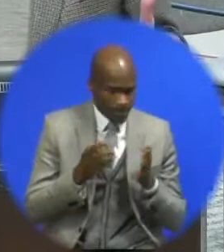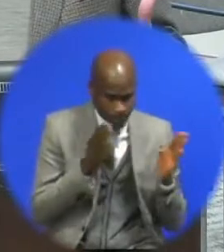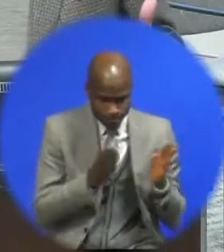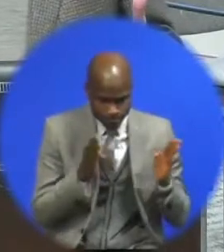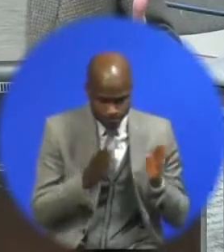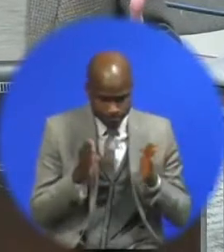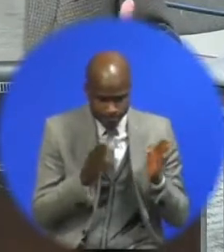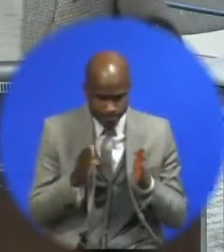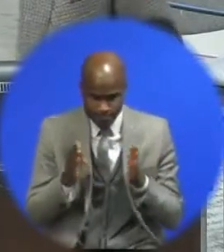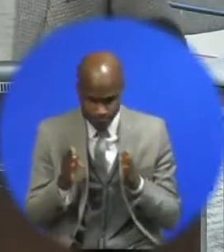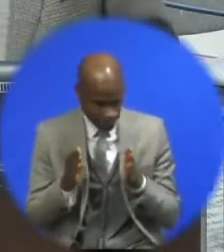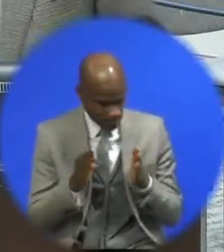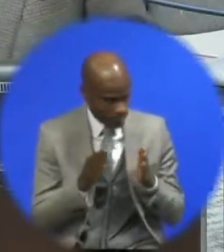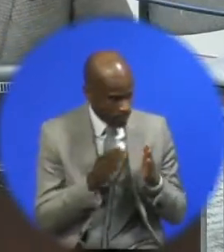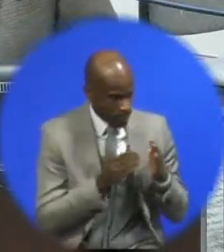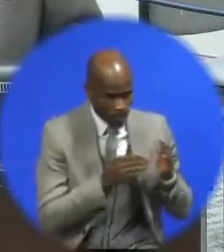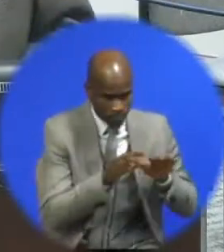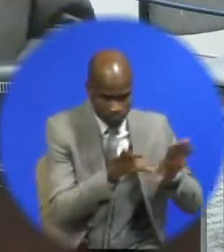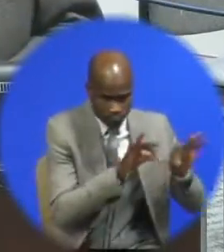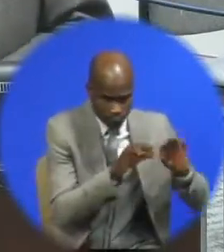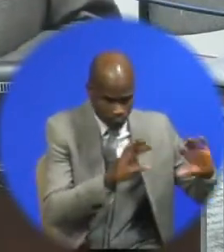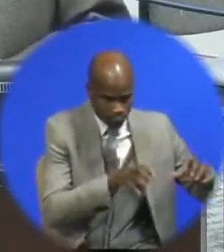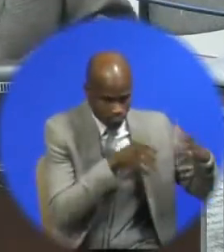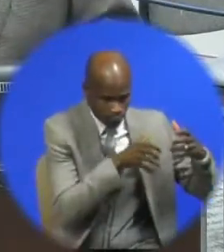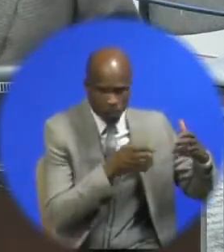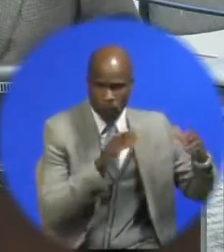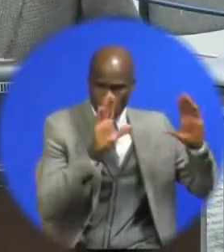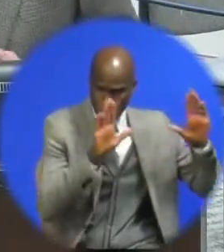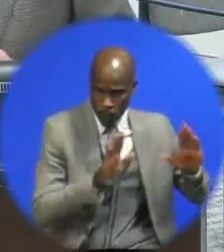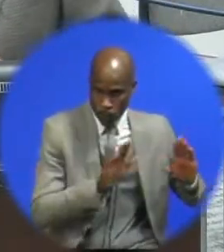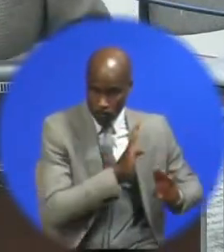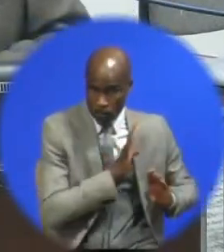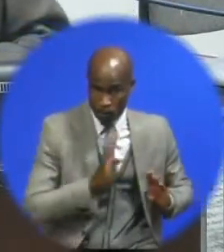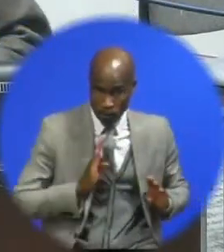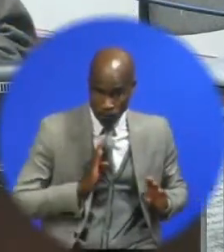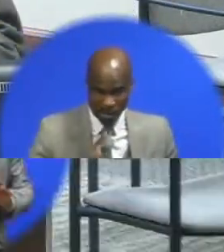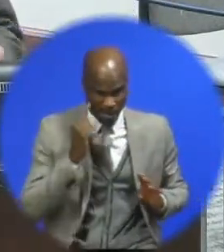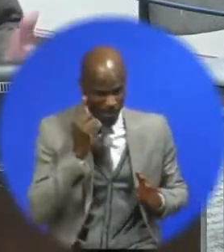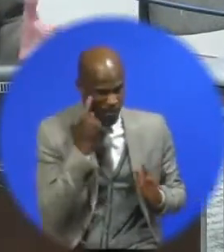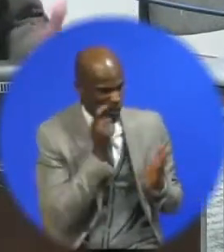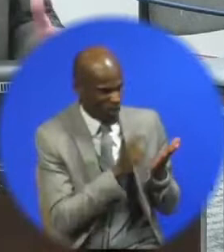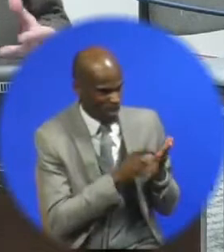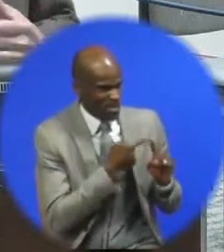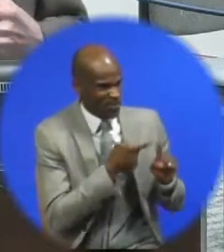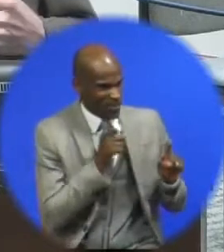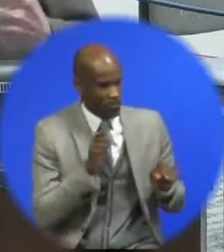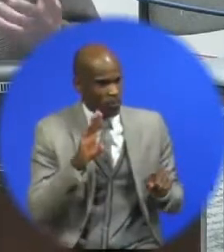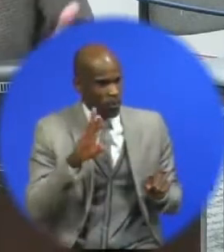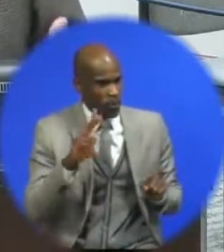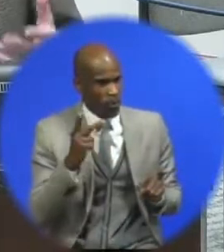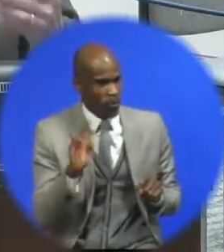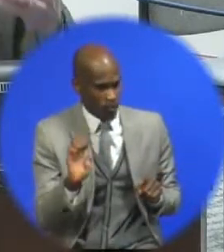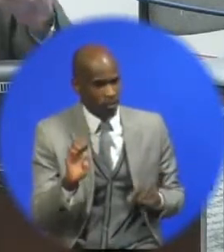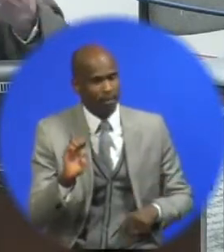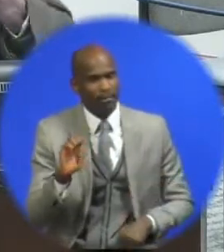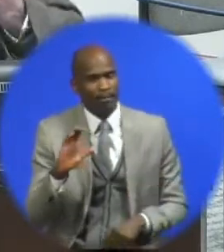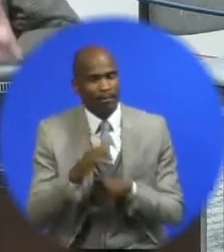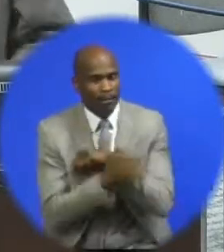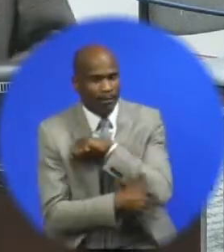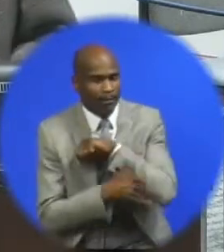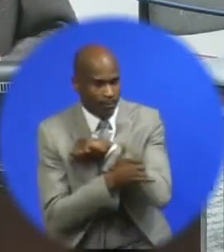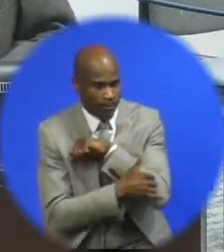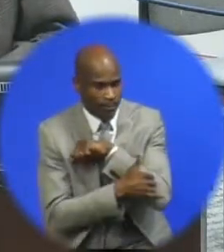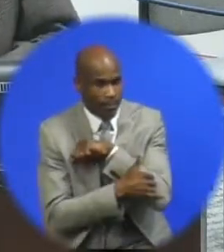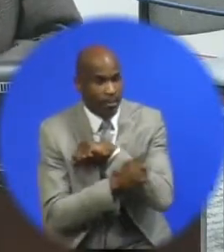Got a great board. You're going to recognize, I think, those people from Burke County, and all three counties basically are represented in the